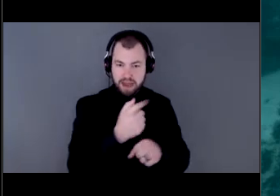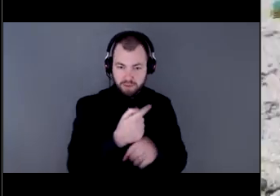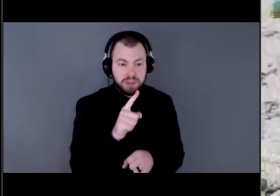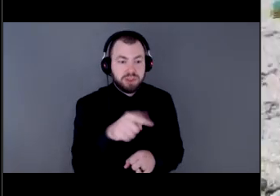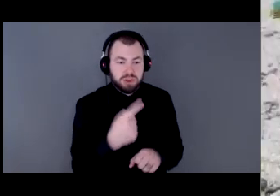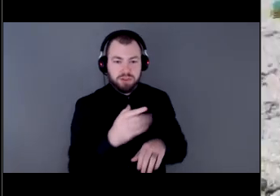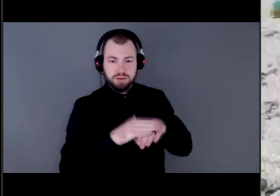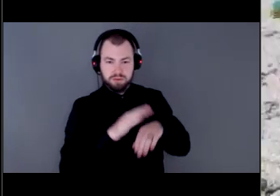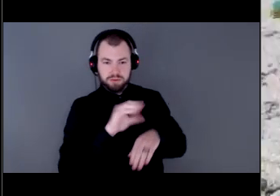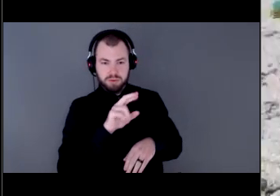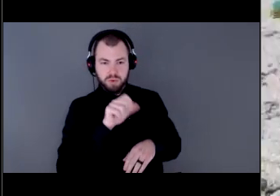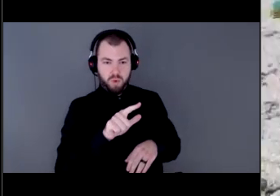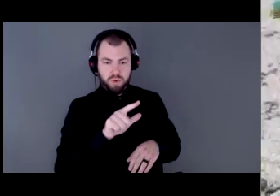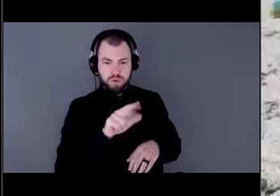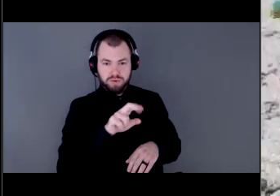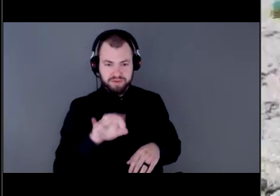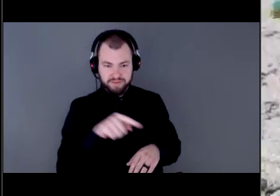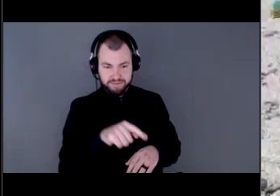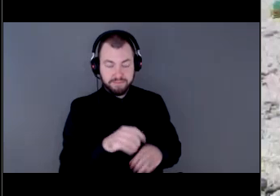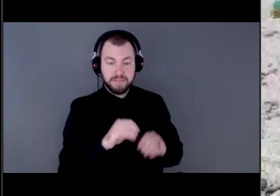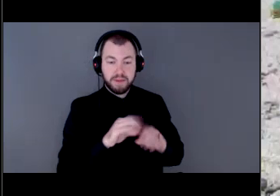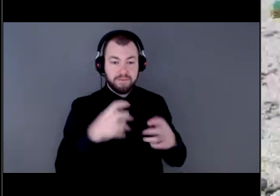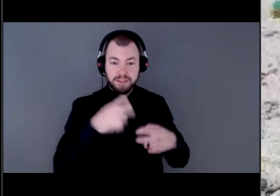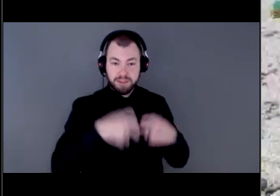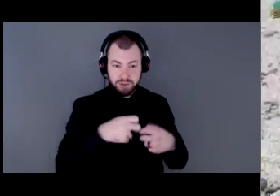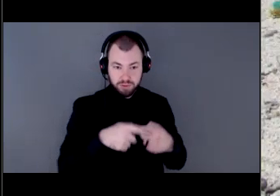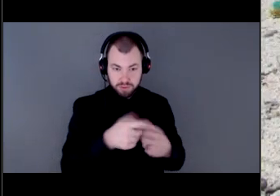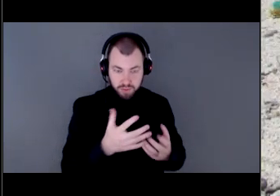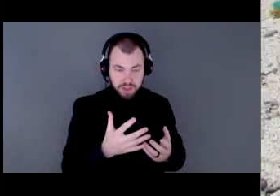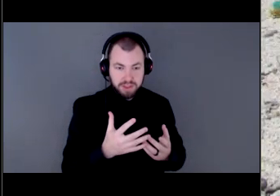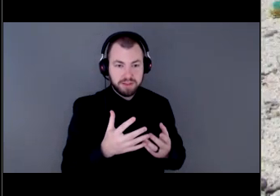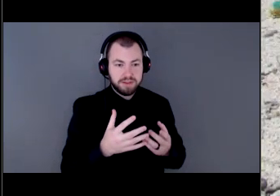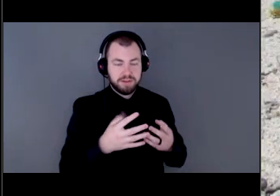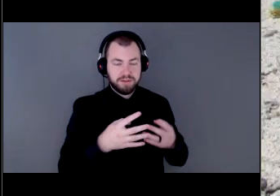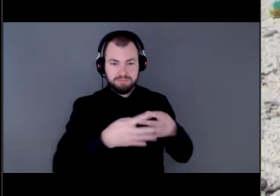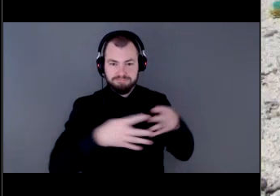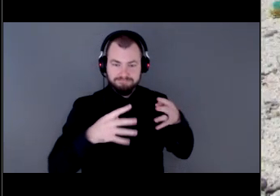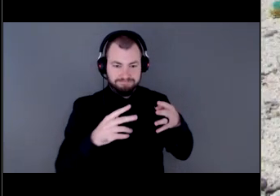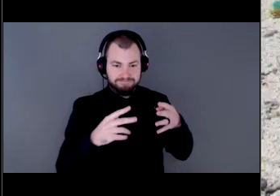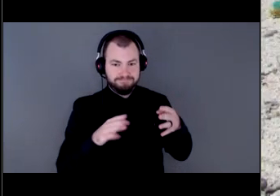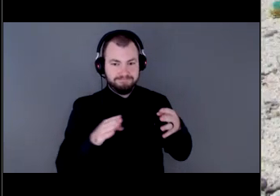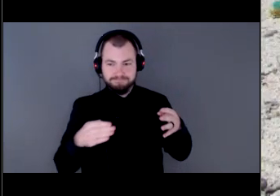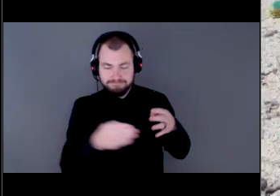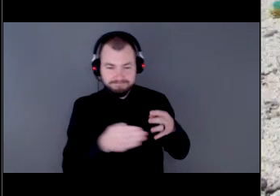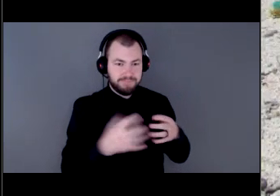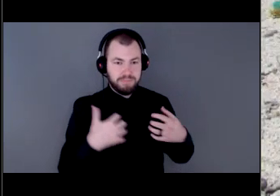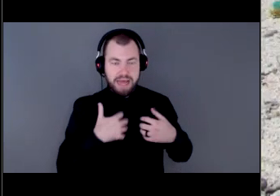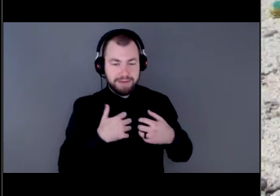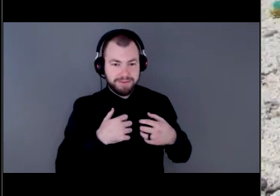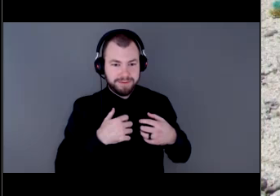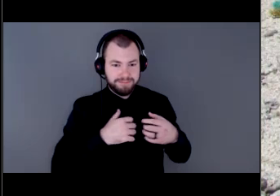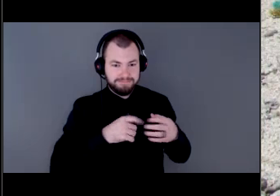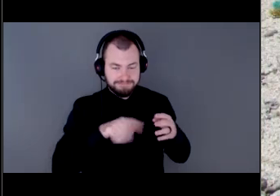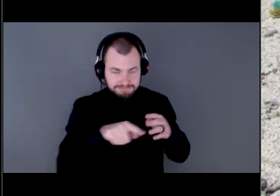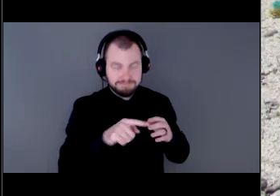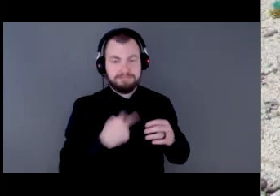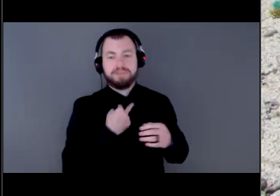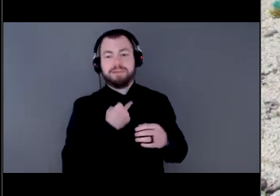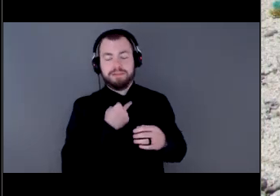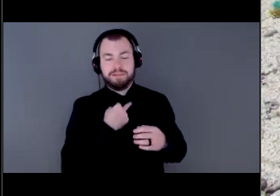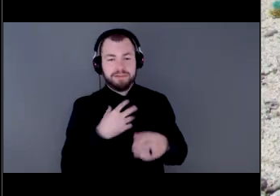islands. Obviously, the issue with this is an incredible entanglement risk for these endangered animals, which include the Hawaiian monk seal, the green